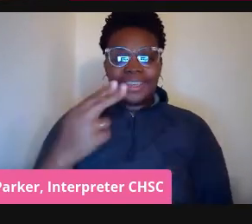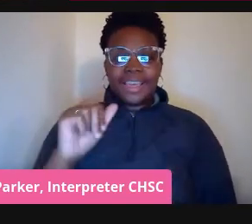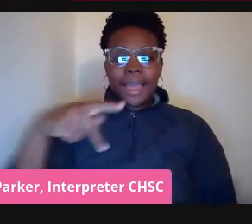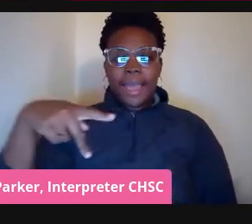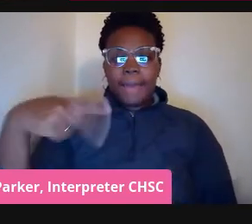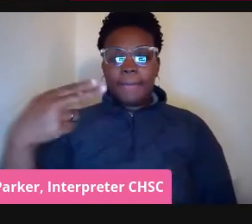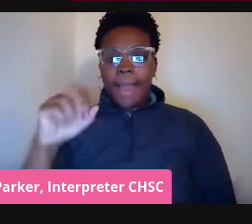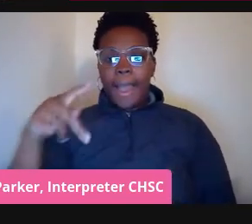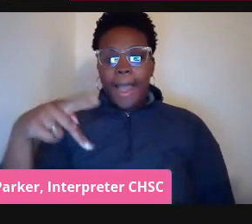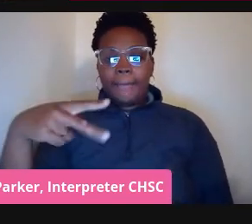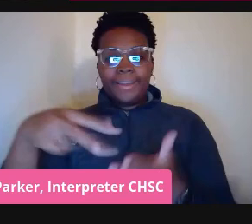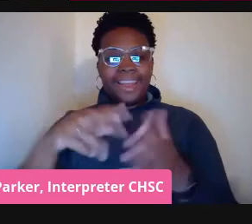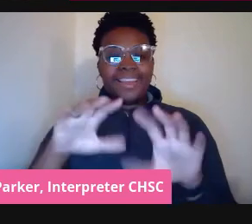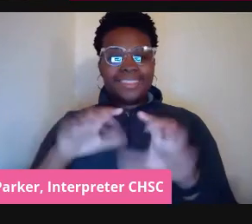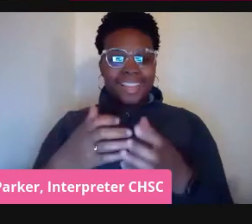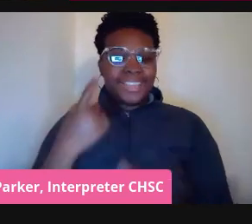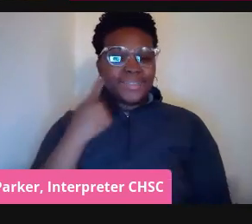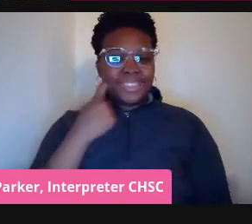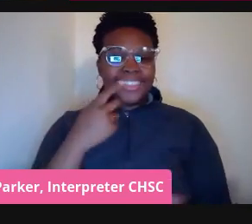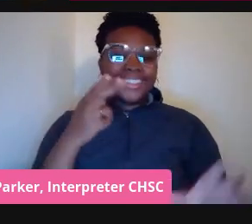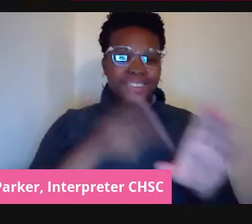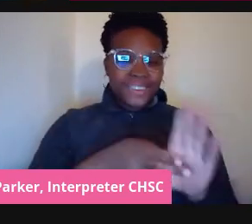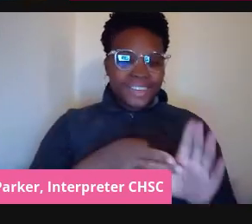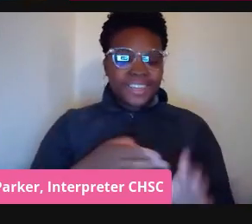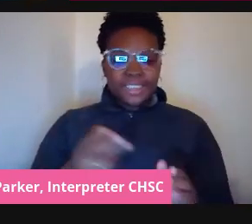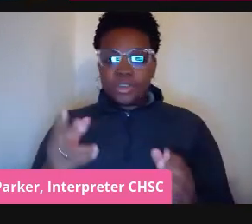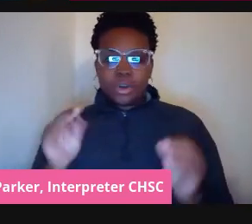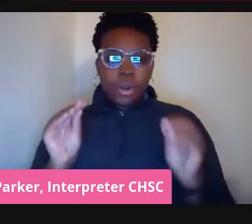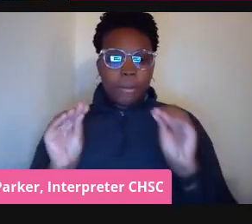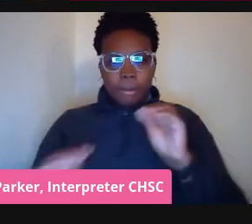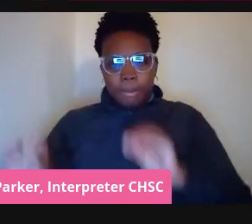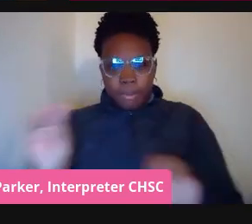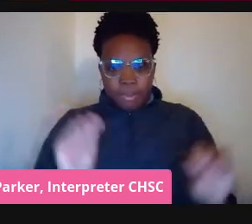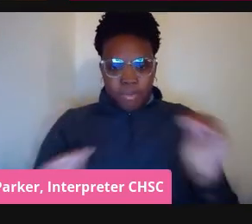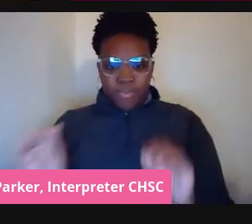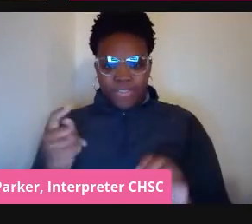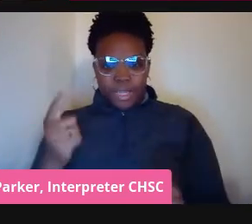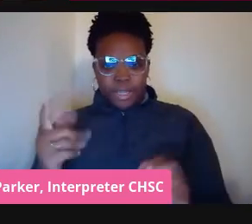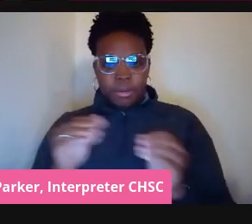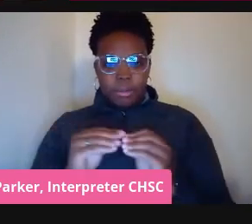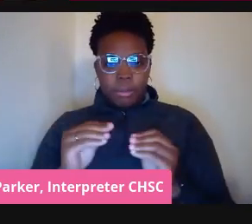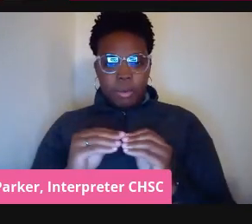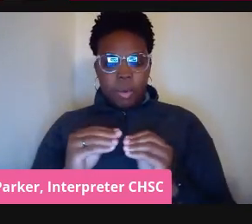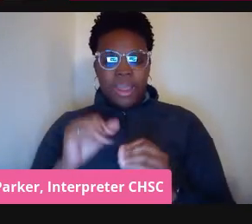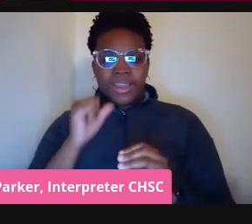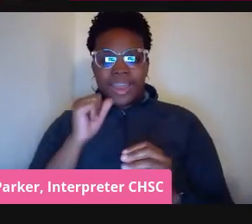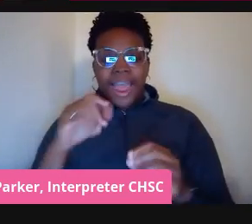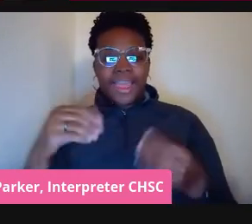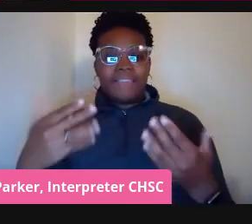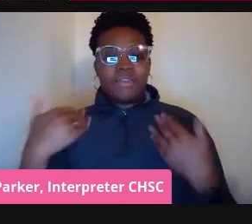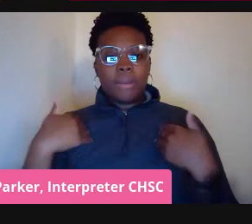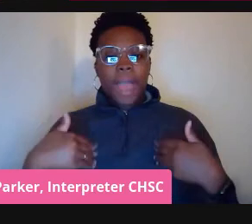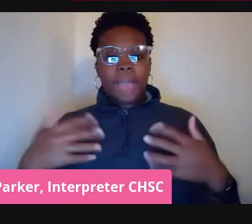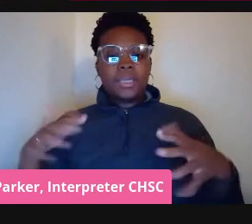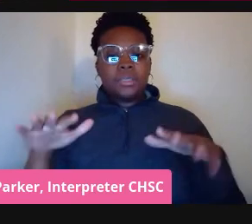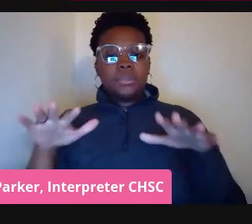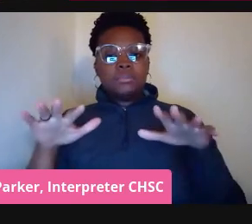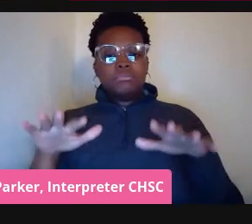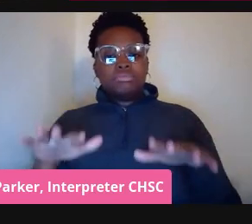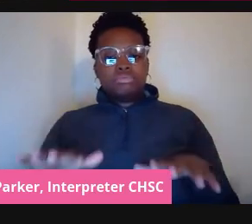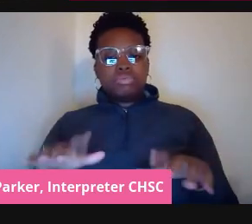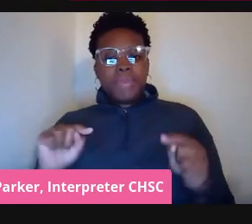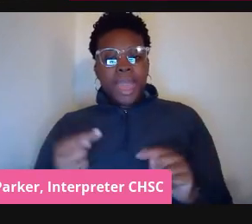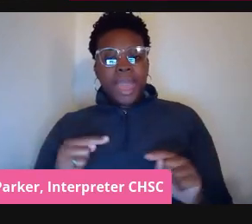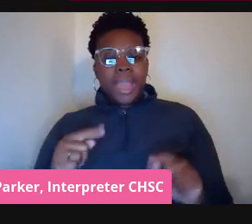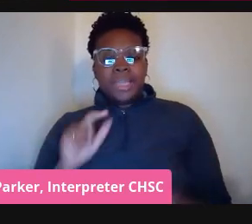class. So you know, just get moving a little bit more to not give your body a chance to really settle into that pain. But